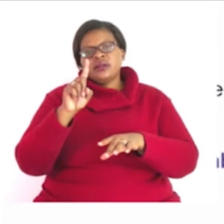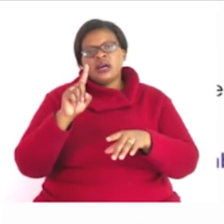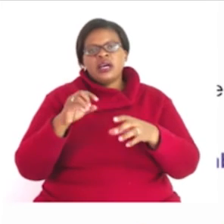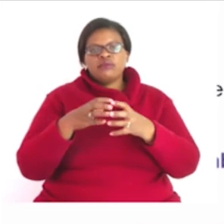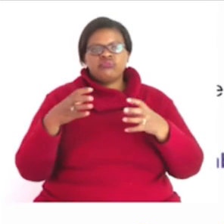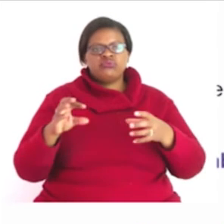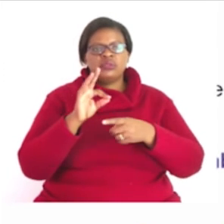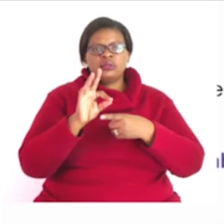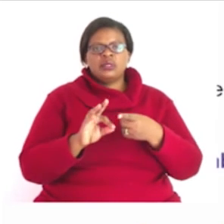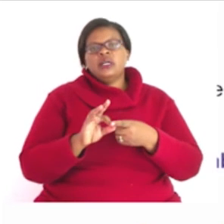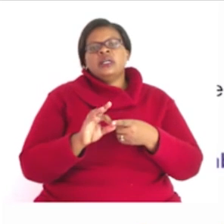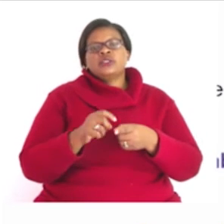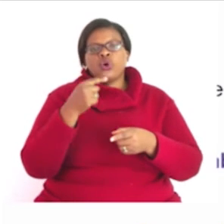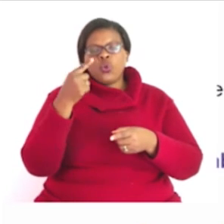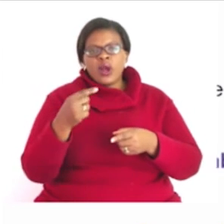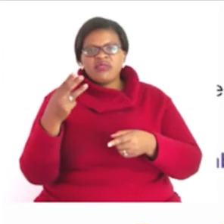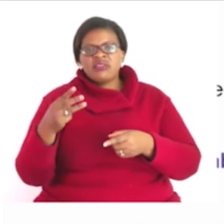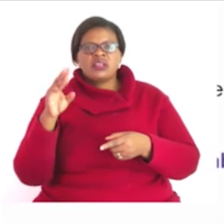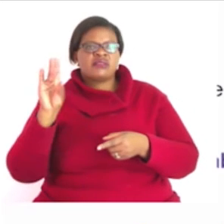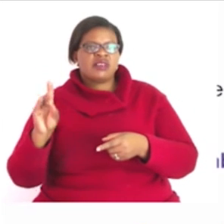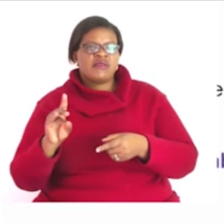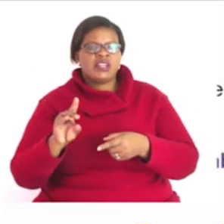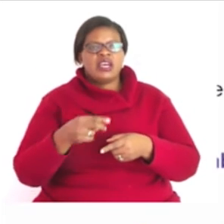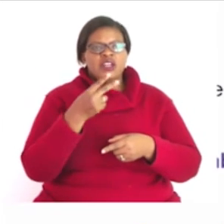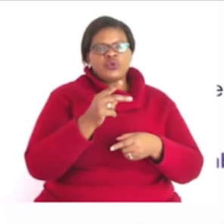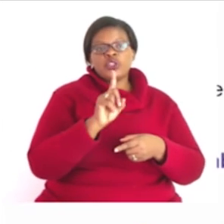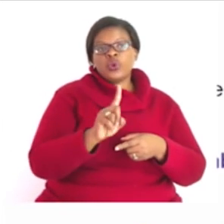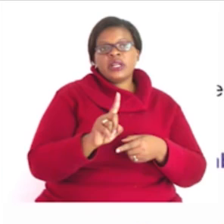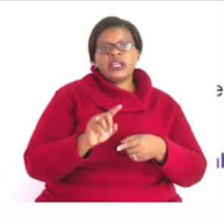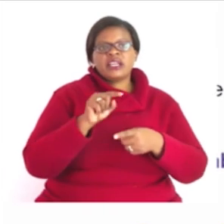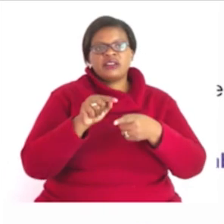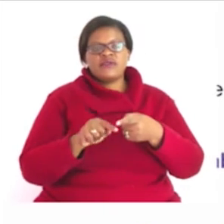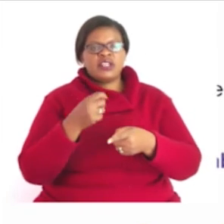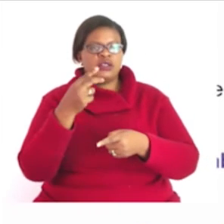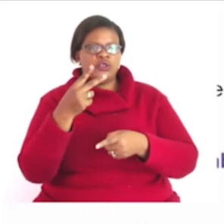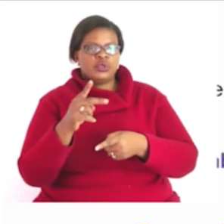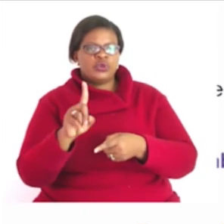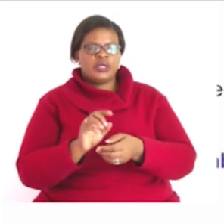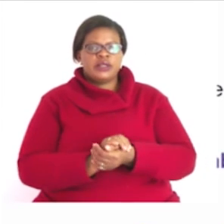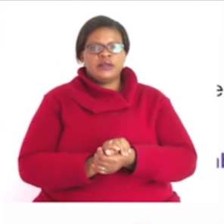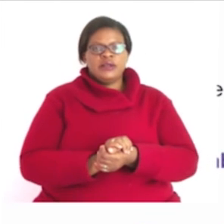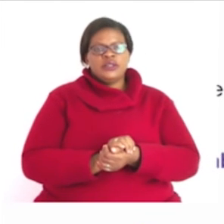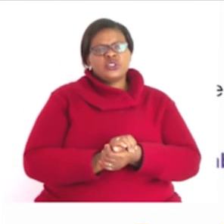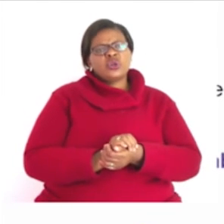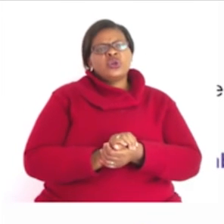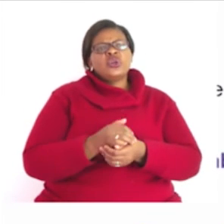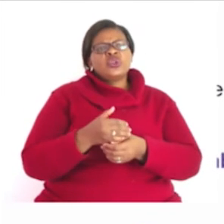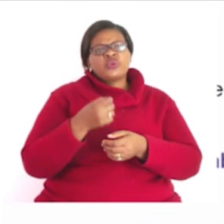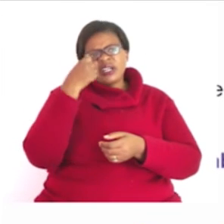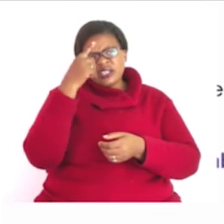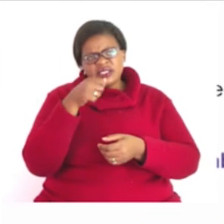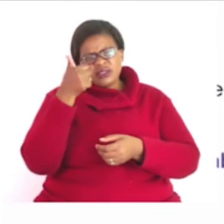can divide into 21. So in layman's terms, in other words, in simple English, a